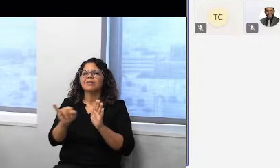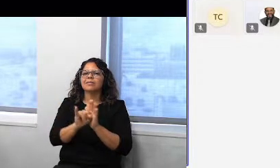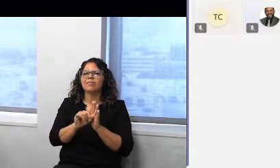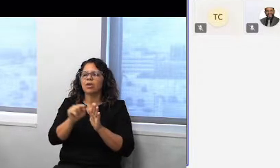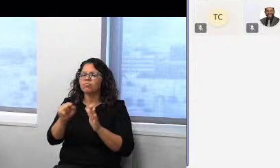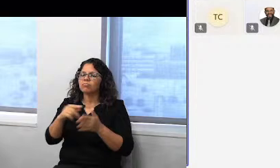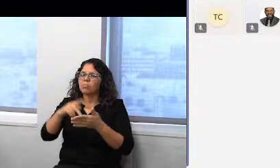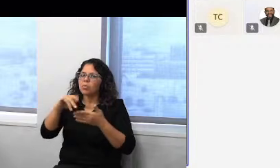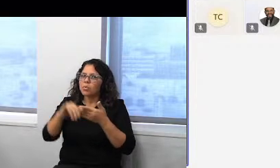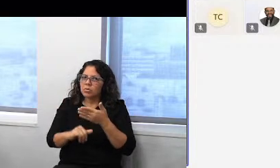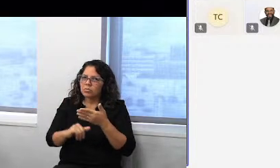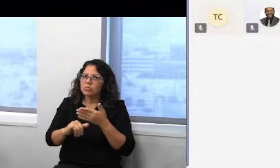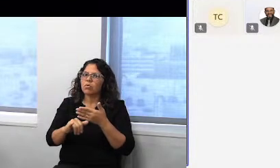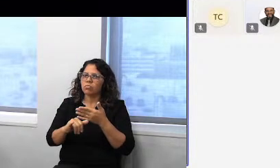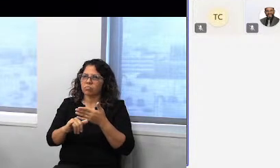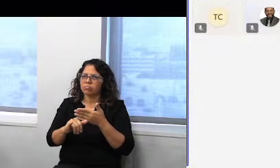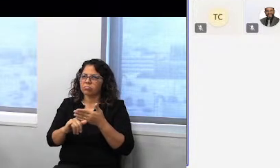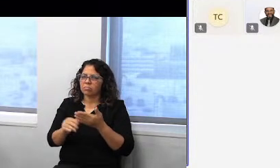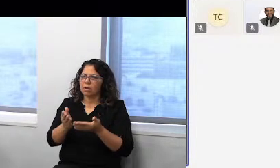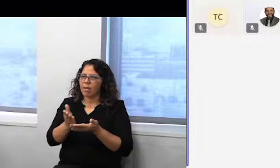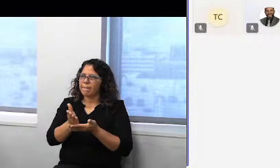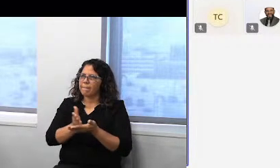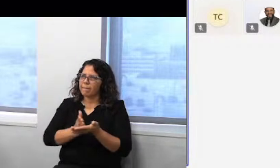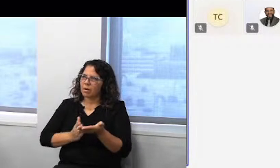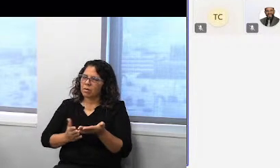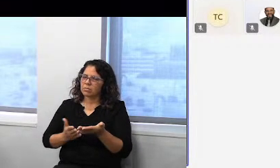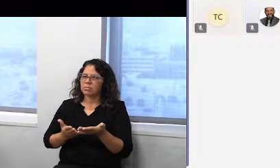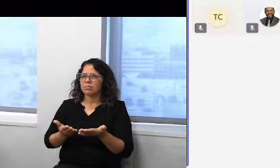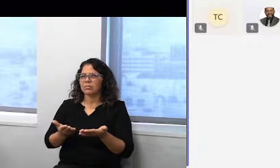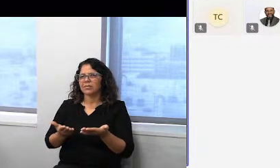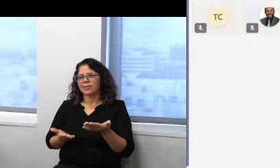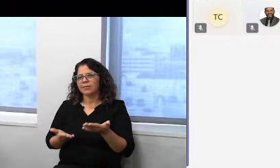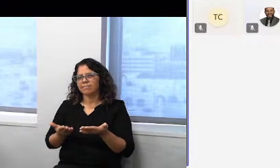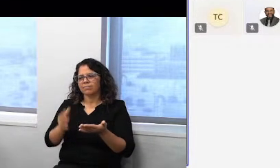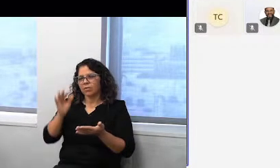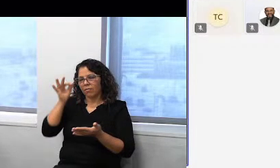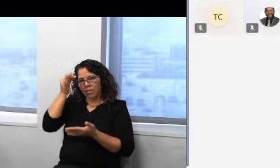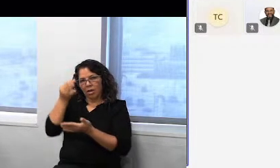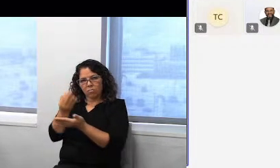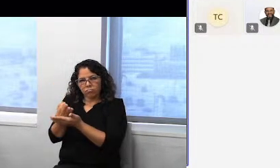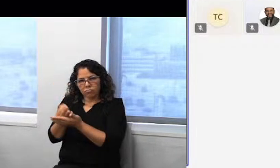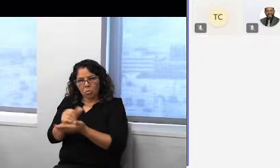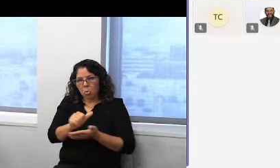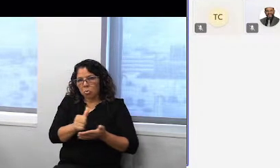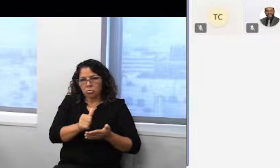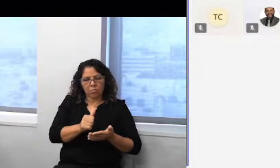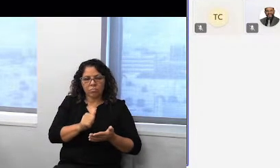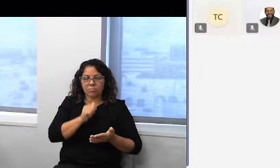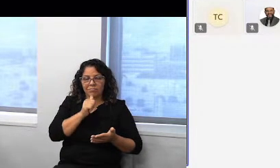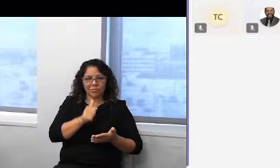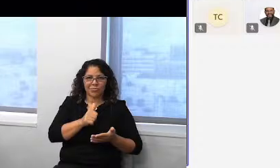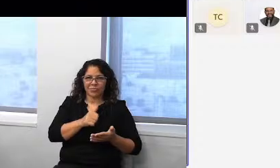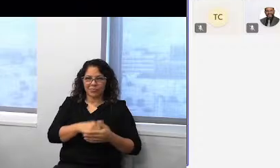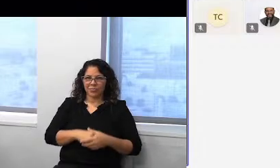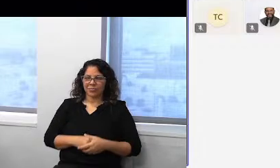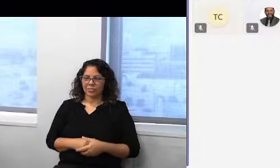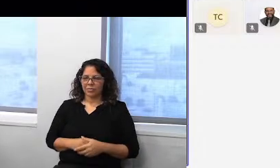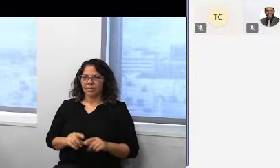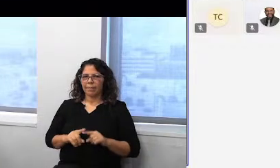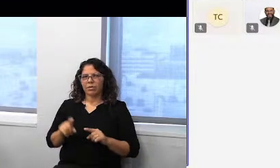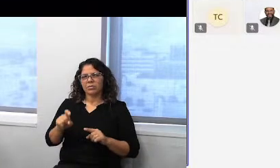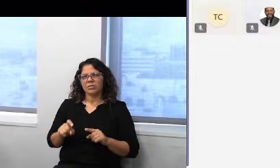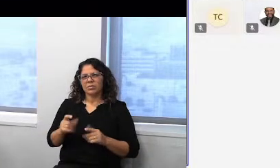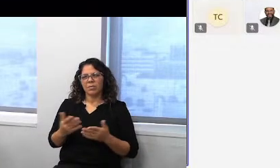you describe just in general, given the need for, the expectation or need for integrating a lot of